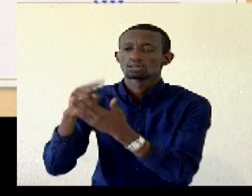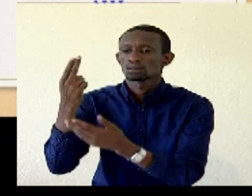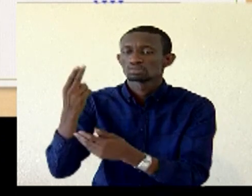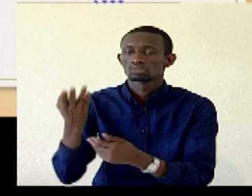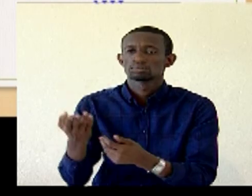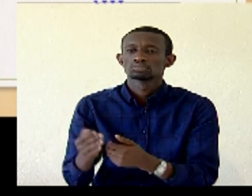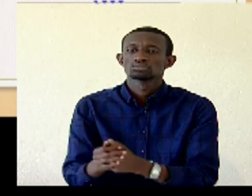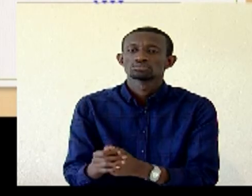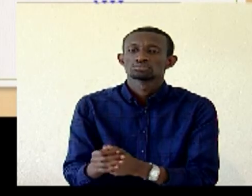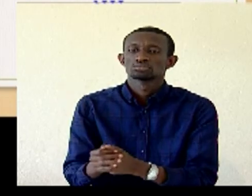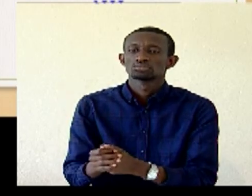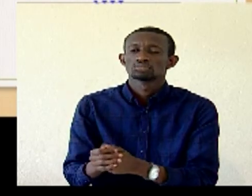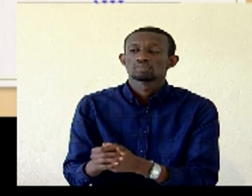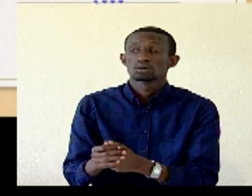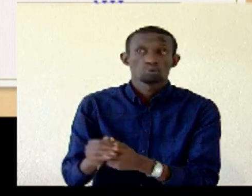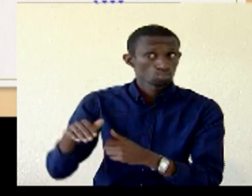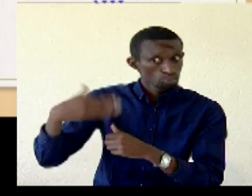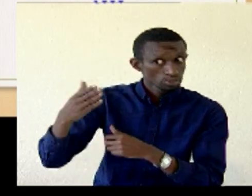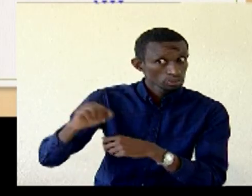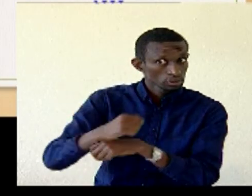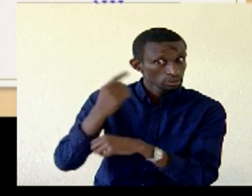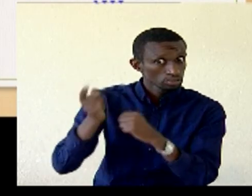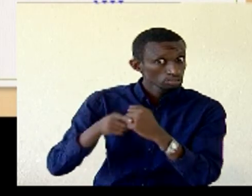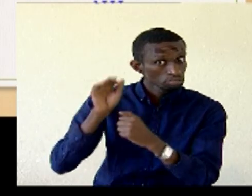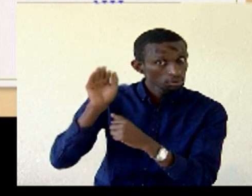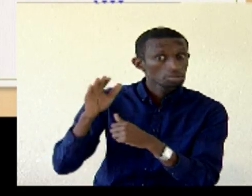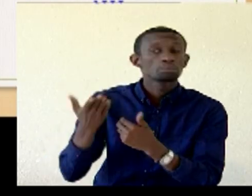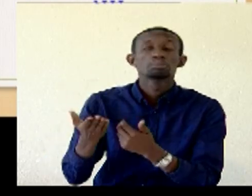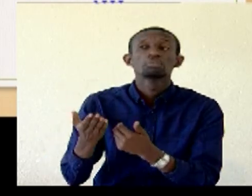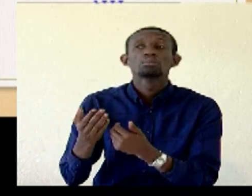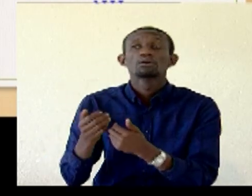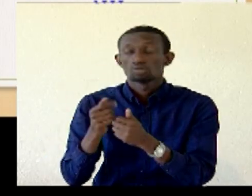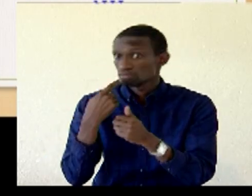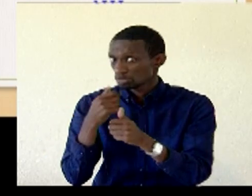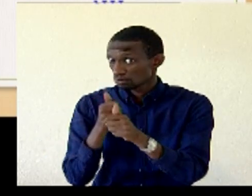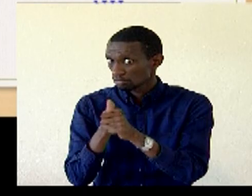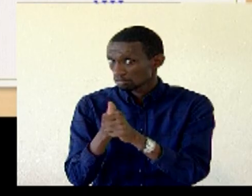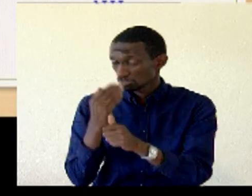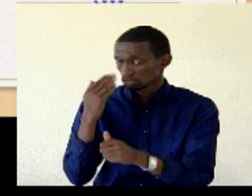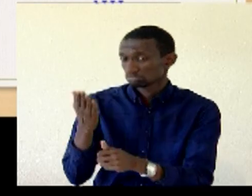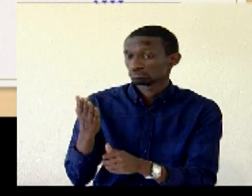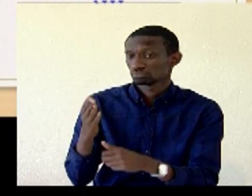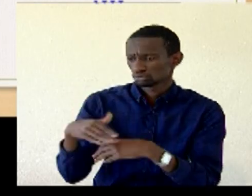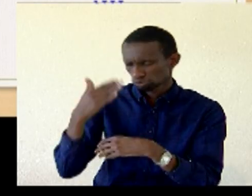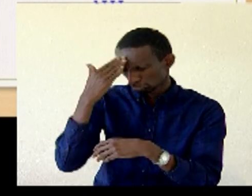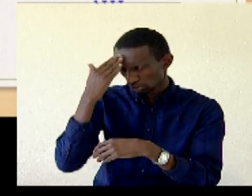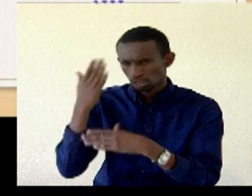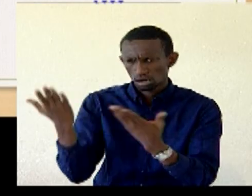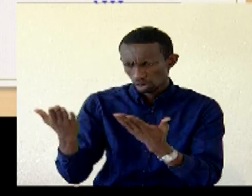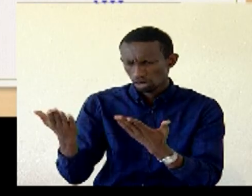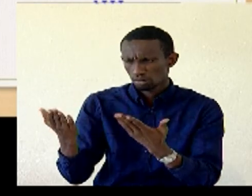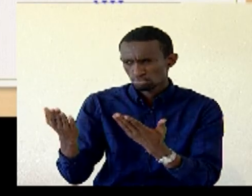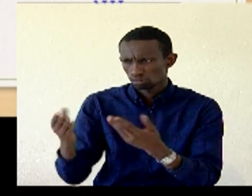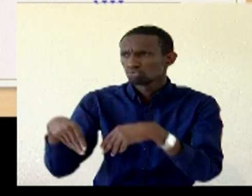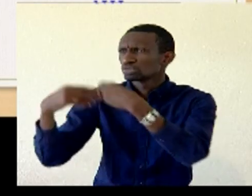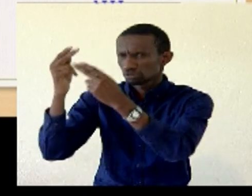you are actually asked to follow that video and see the naming of these aliphatic. So